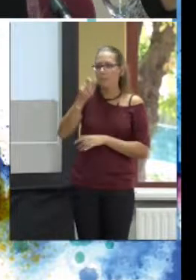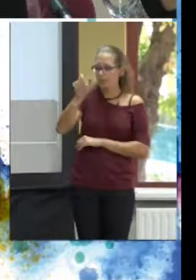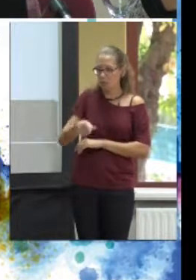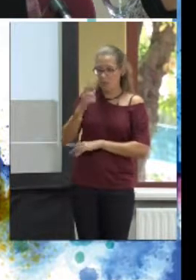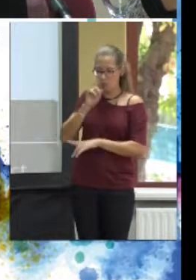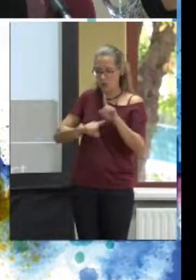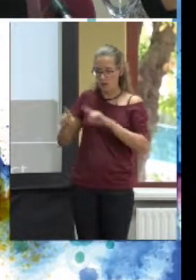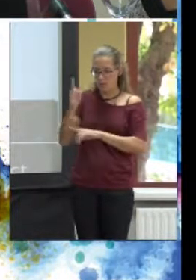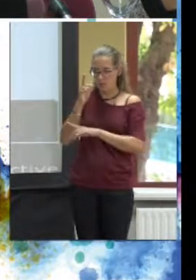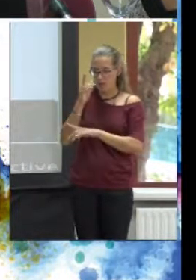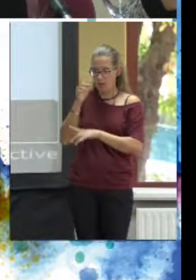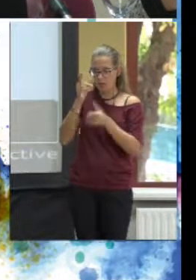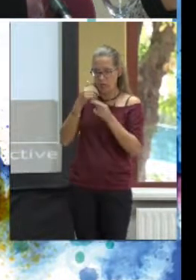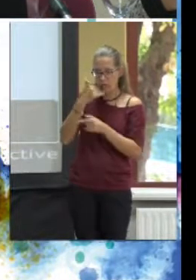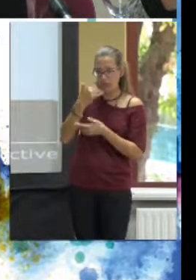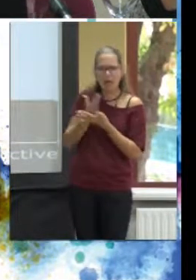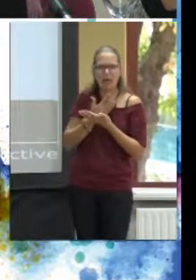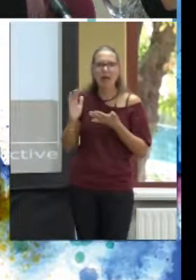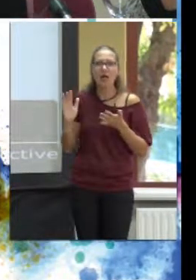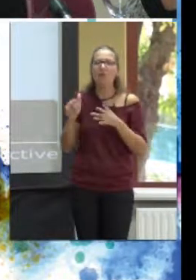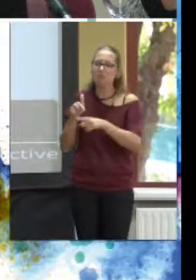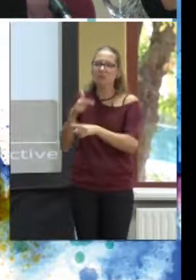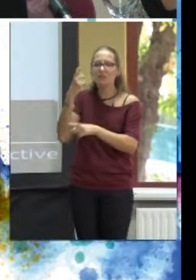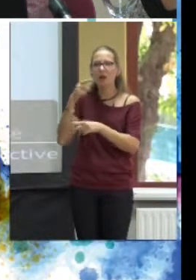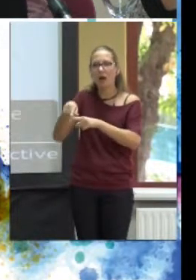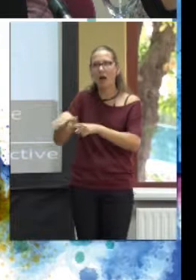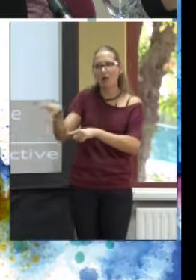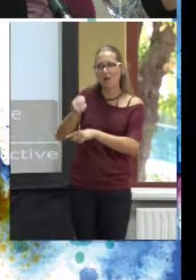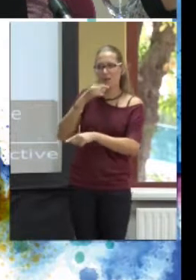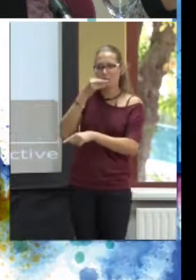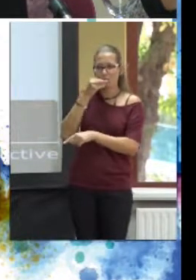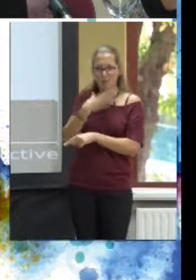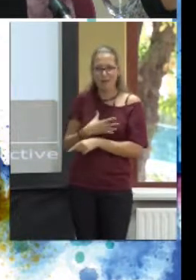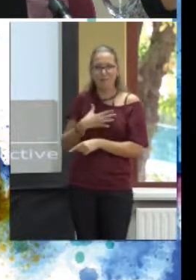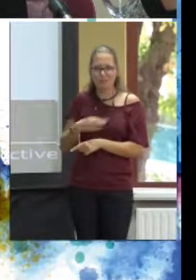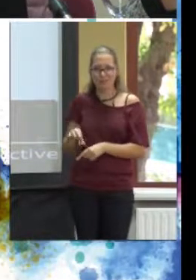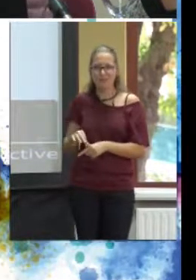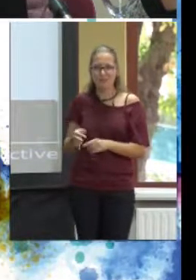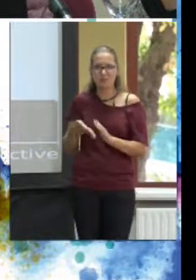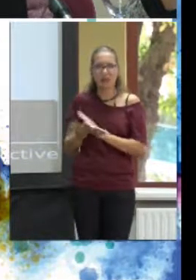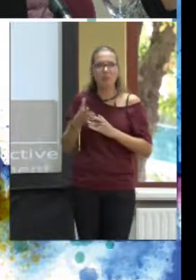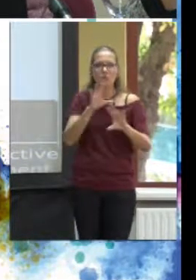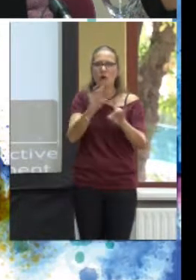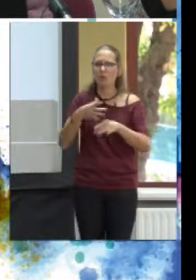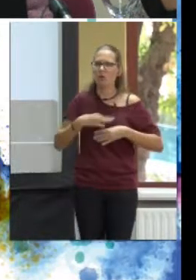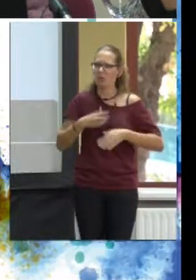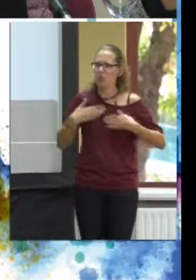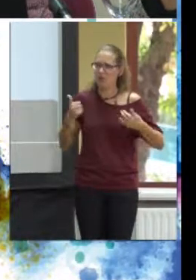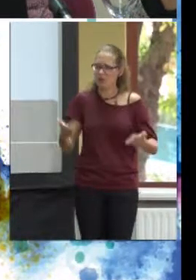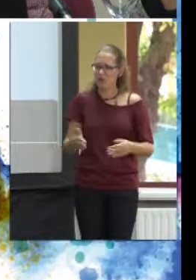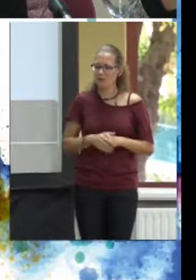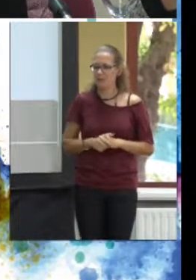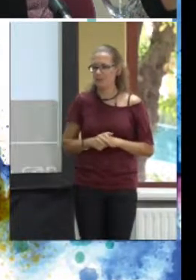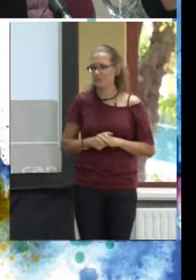visual impairment. I mean, the pieces and the objects in the stations can be touched by everyone. We will see some